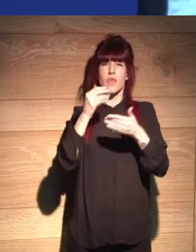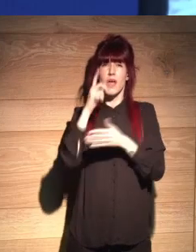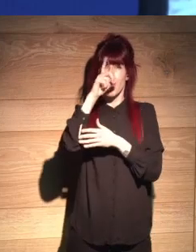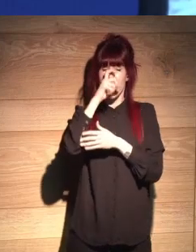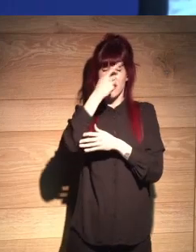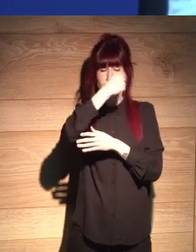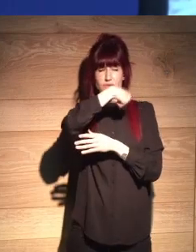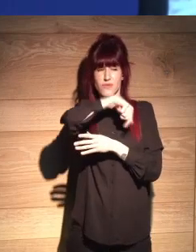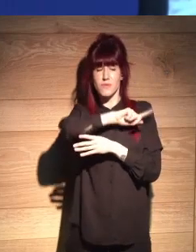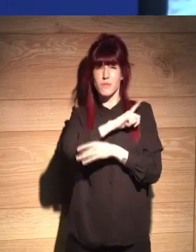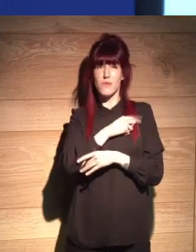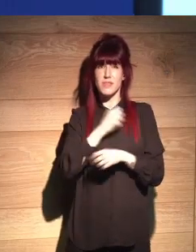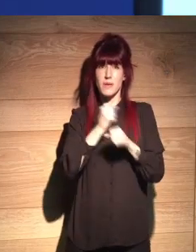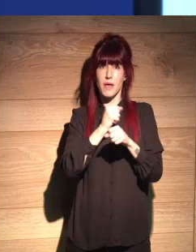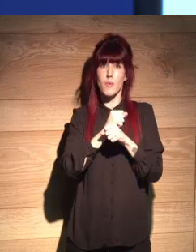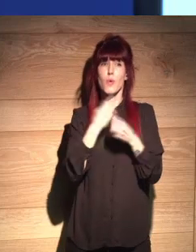working with change.